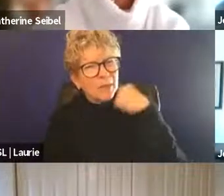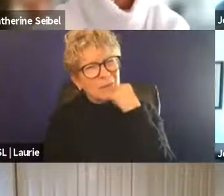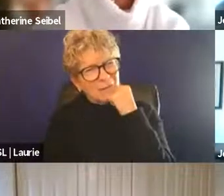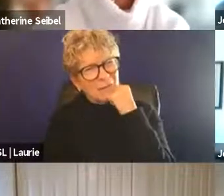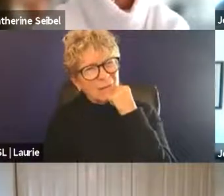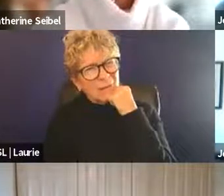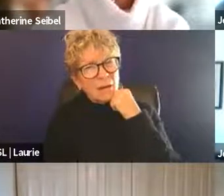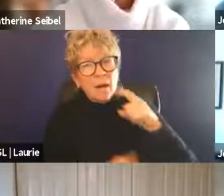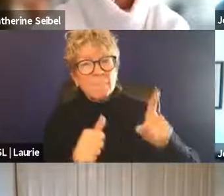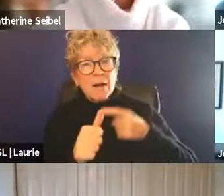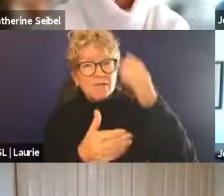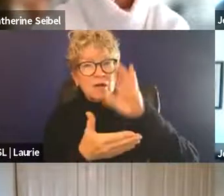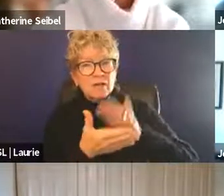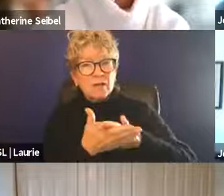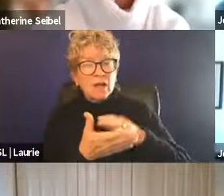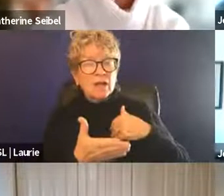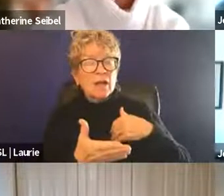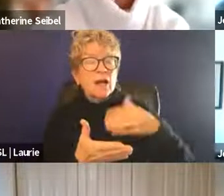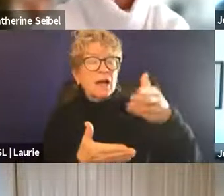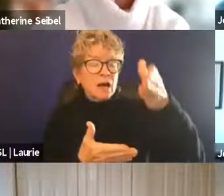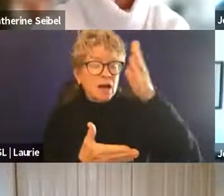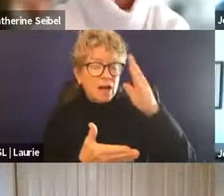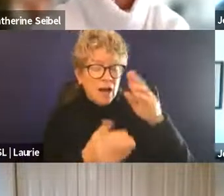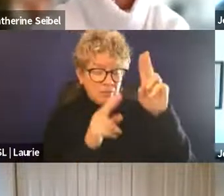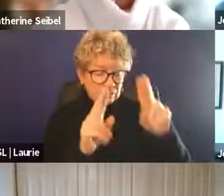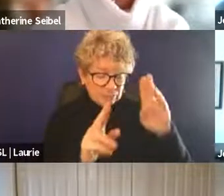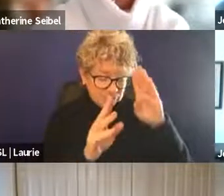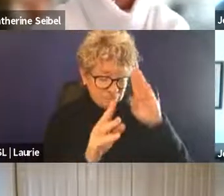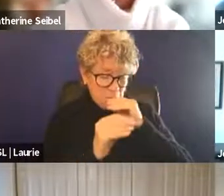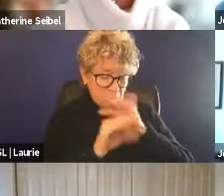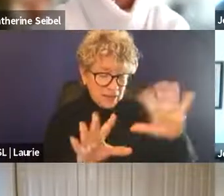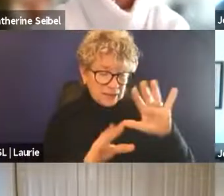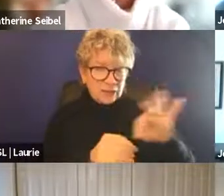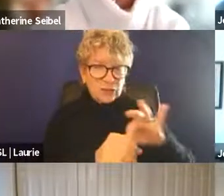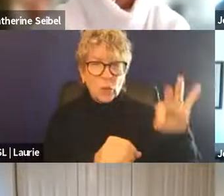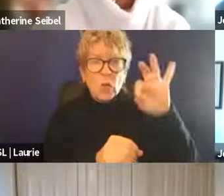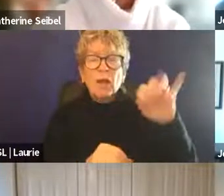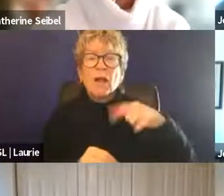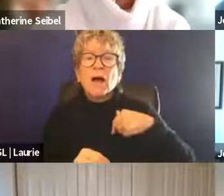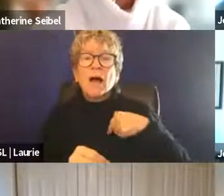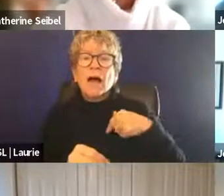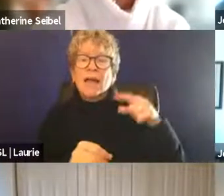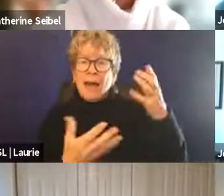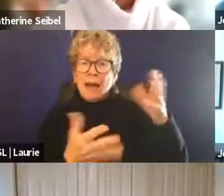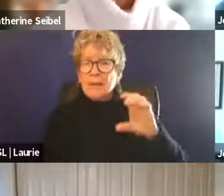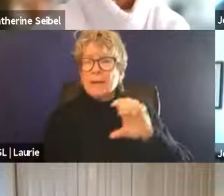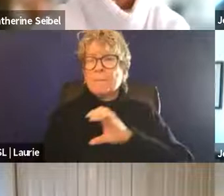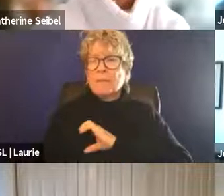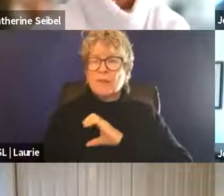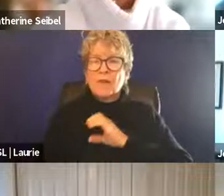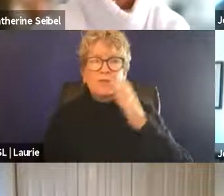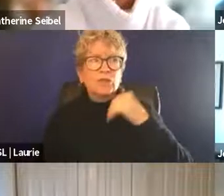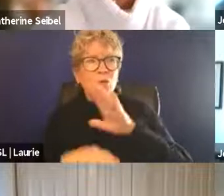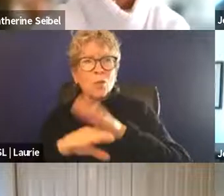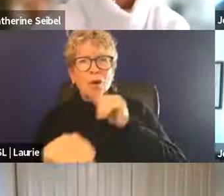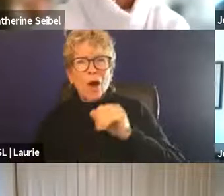My first husband, God rest him, had been a police officer, and I didn't see why calling the cops on a 14-year-old at